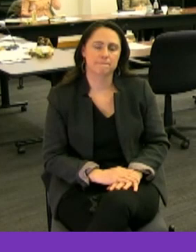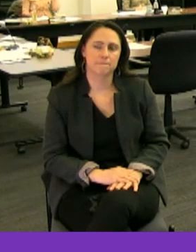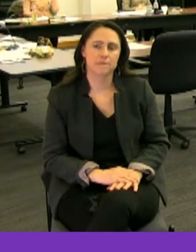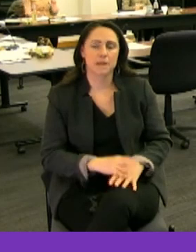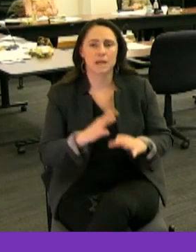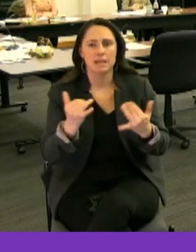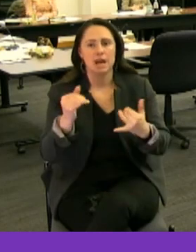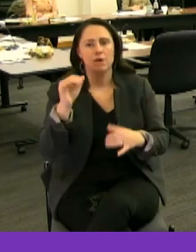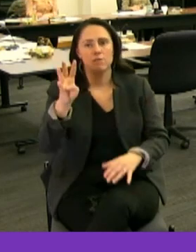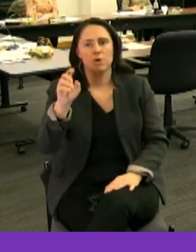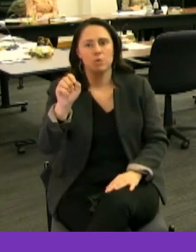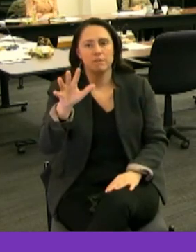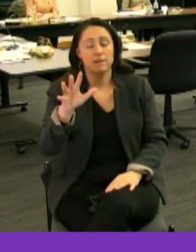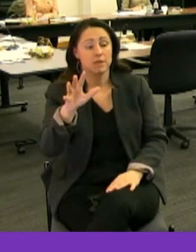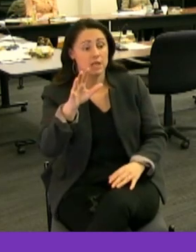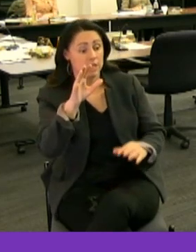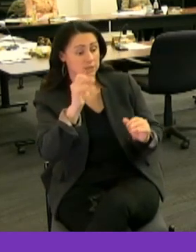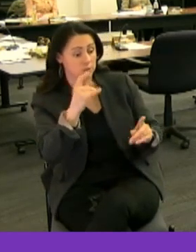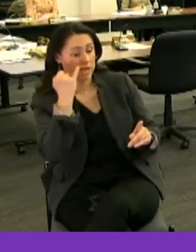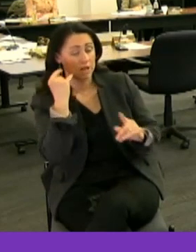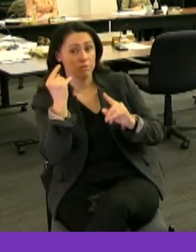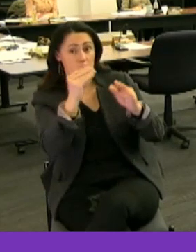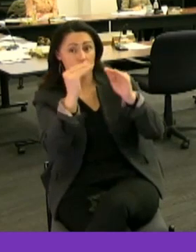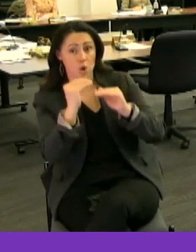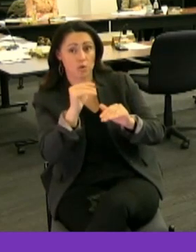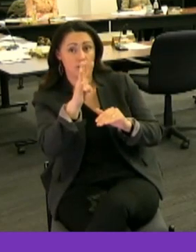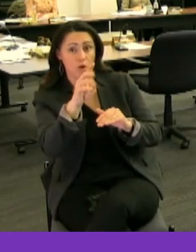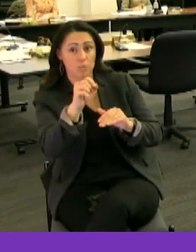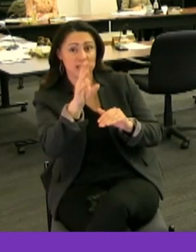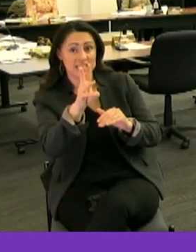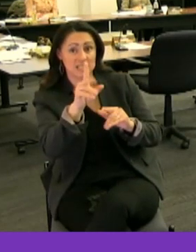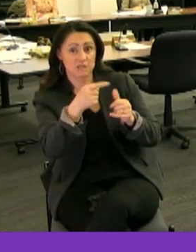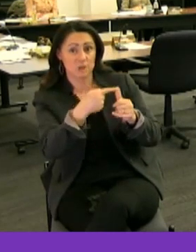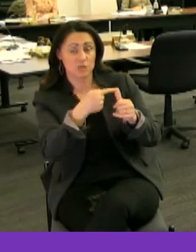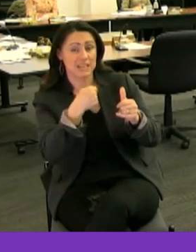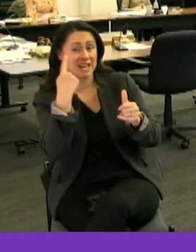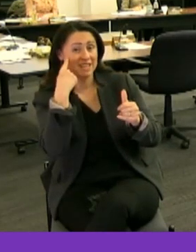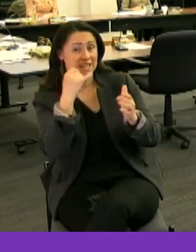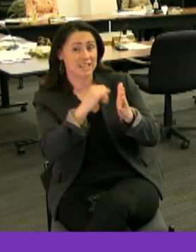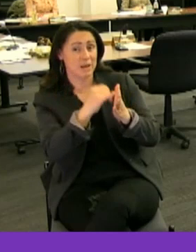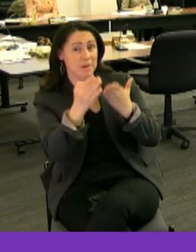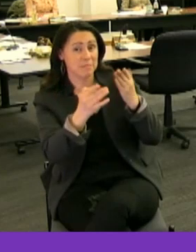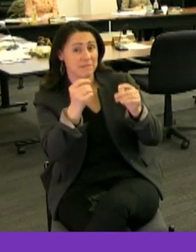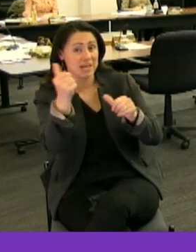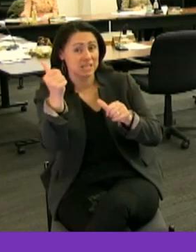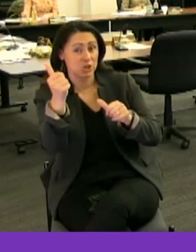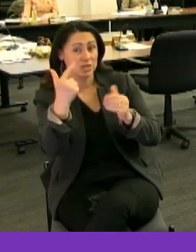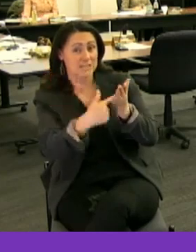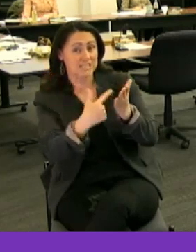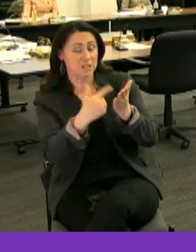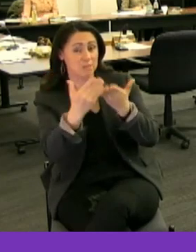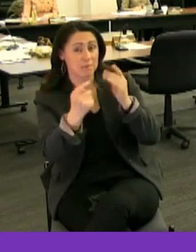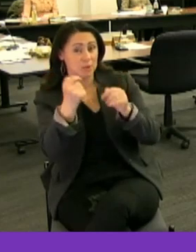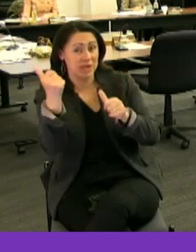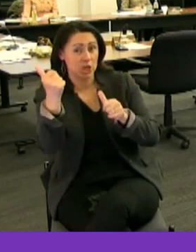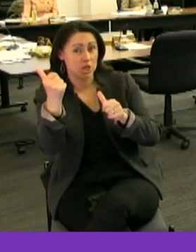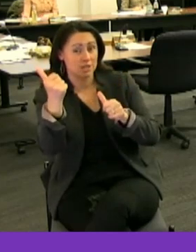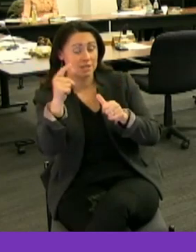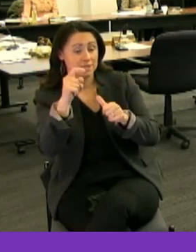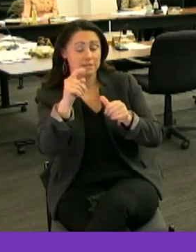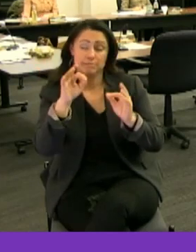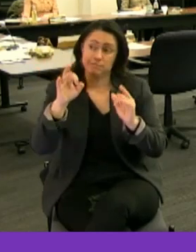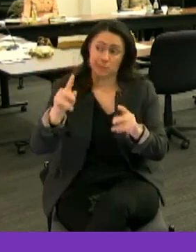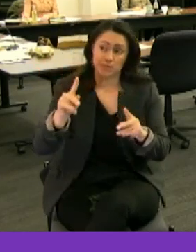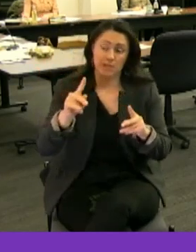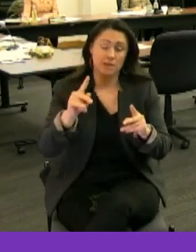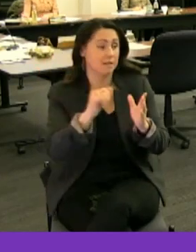Now 4.5. Do you mind if we go to 4.6 first? I think that one might be quicker. The discussion might be quicker.